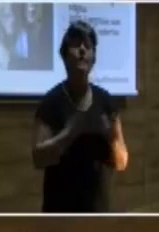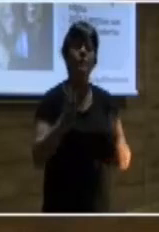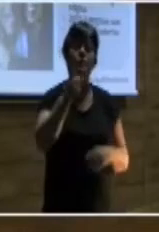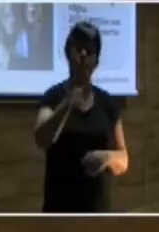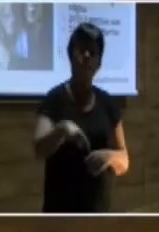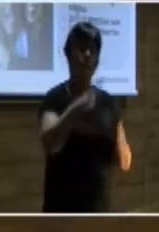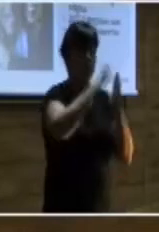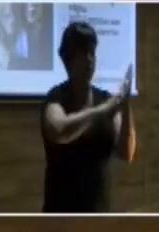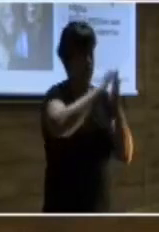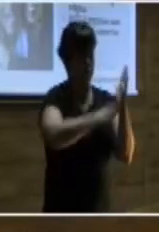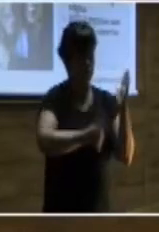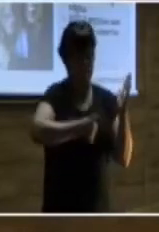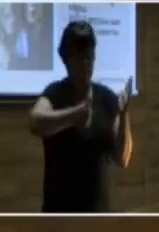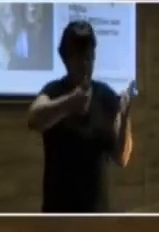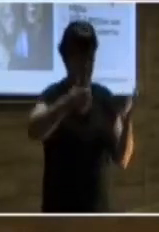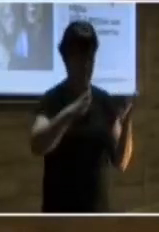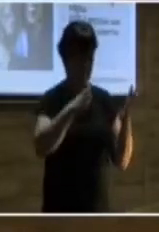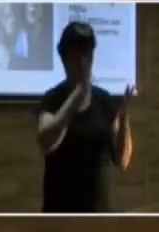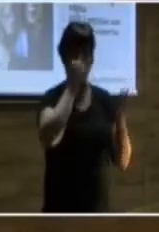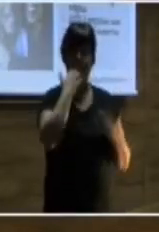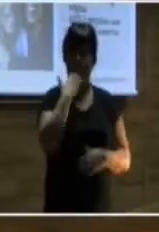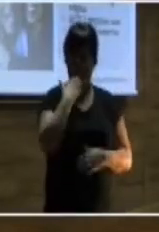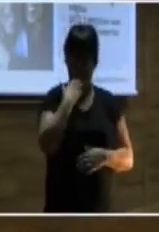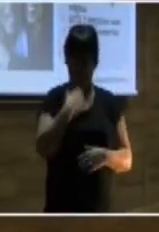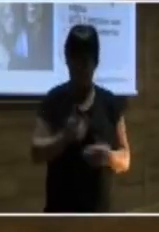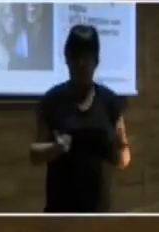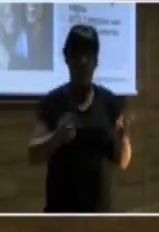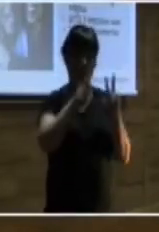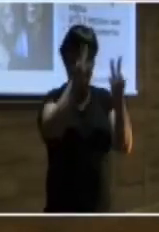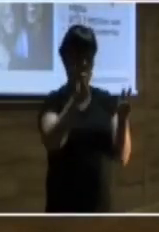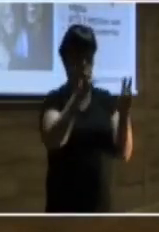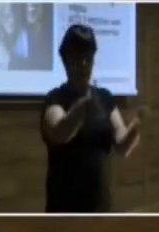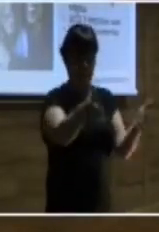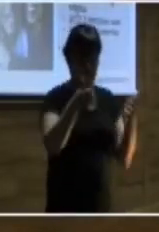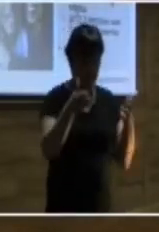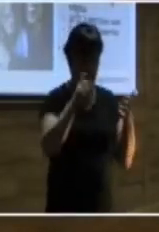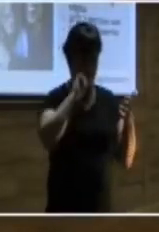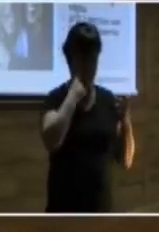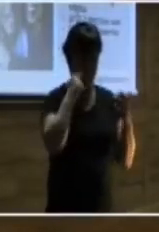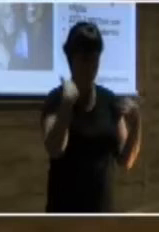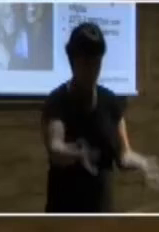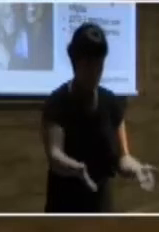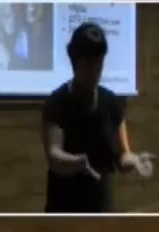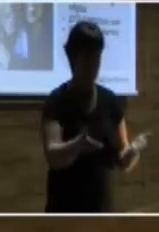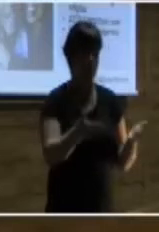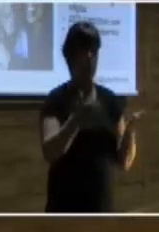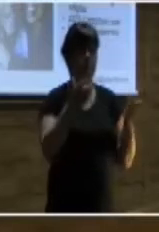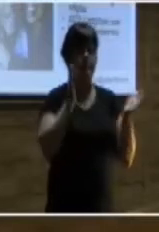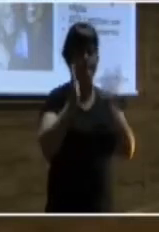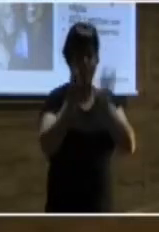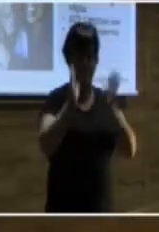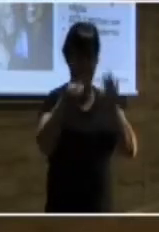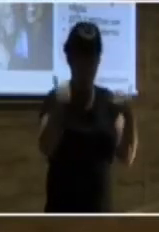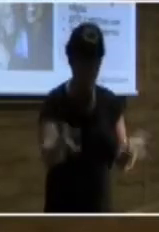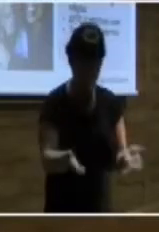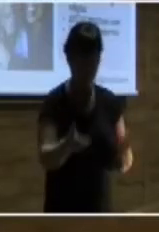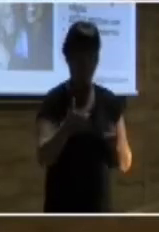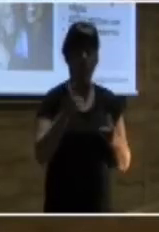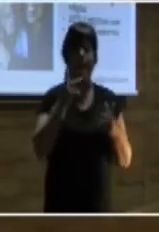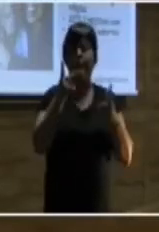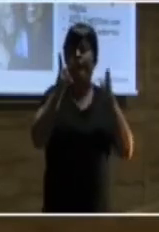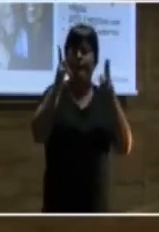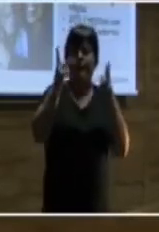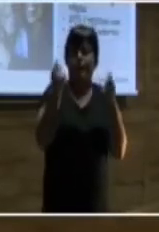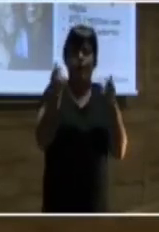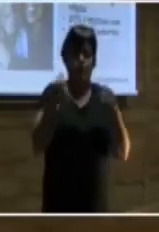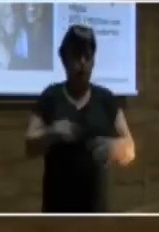early diagnosis and early intervention, hugely important report as well. The stigma of dementia, another very